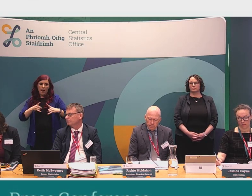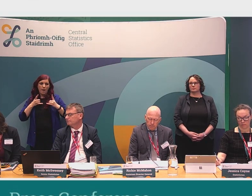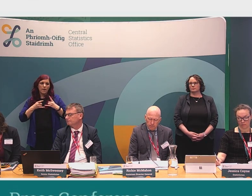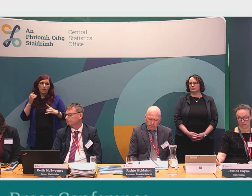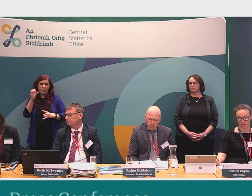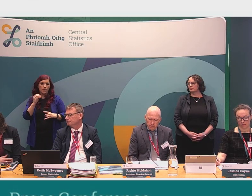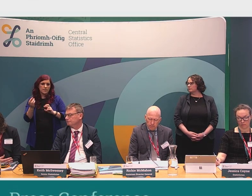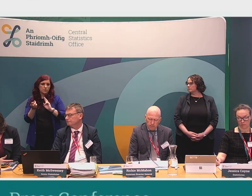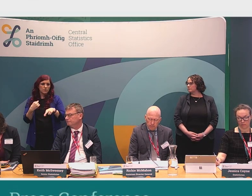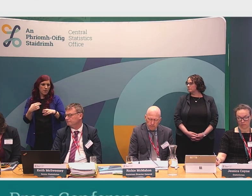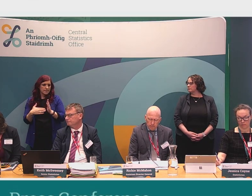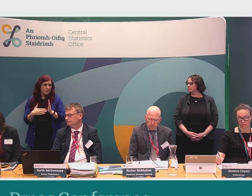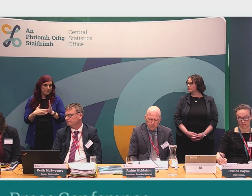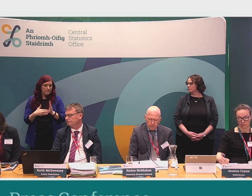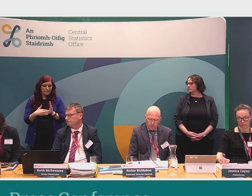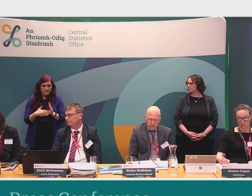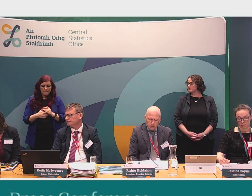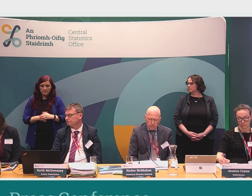and we've been able to